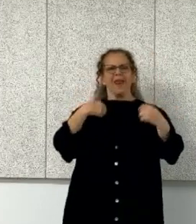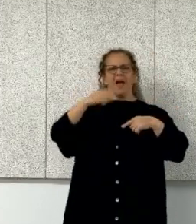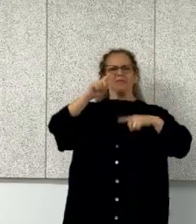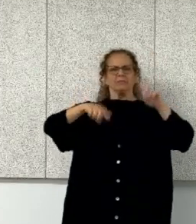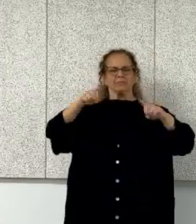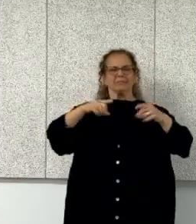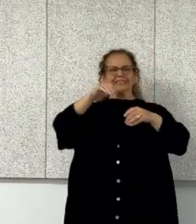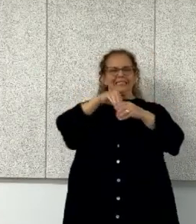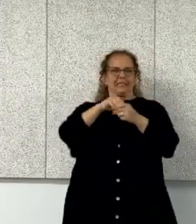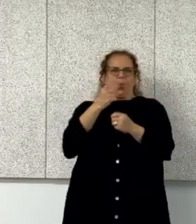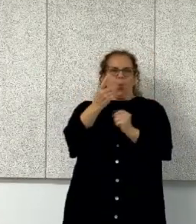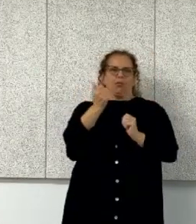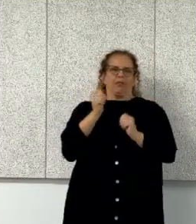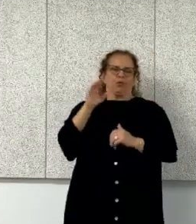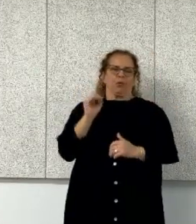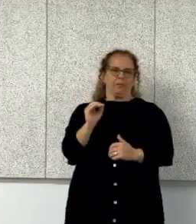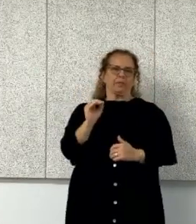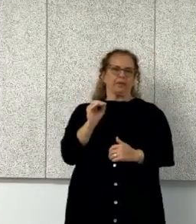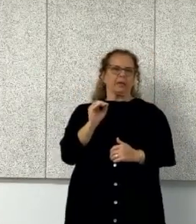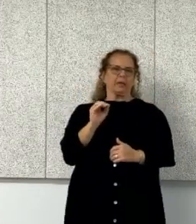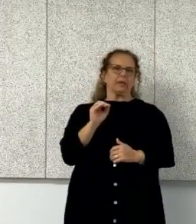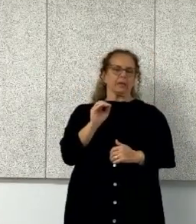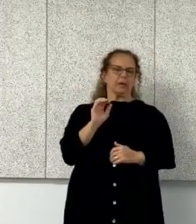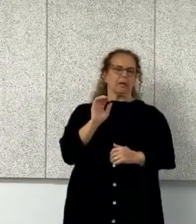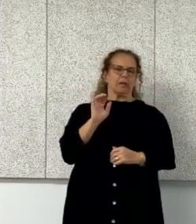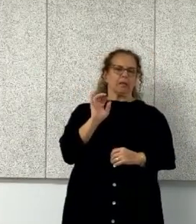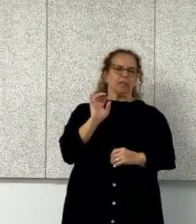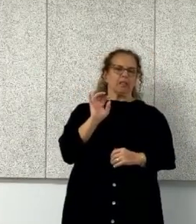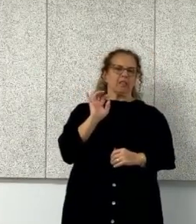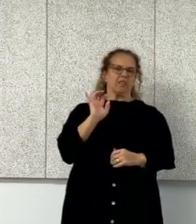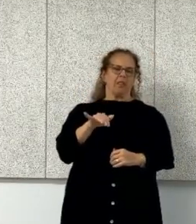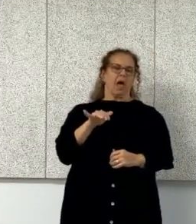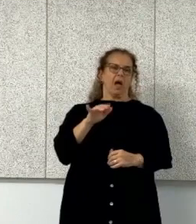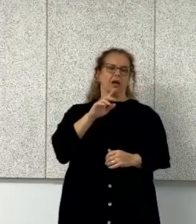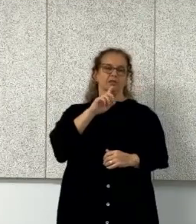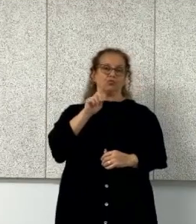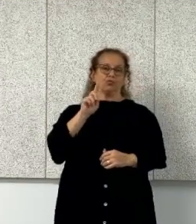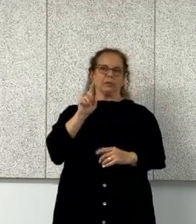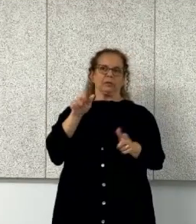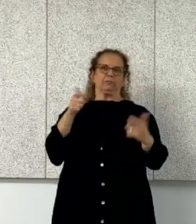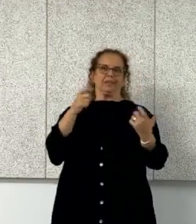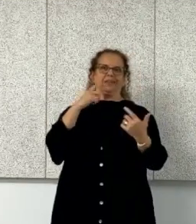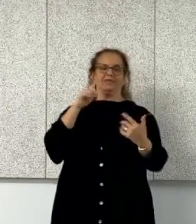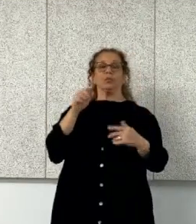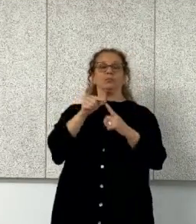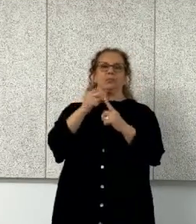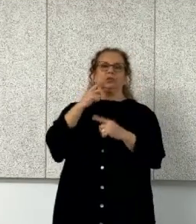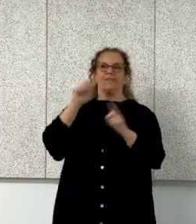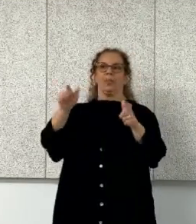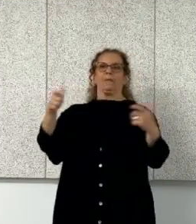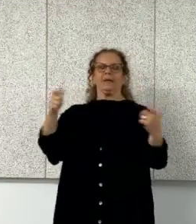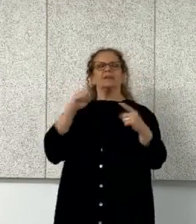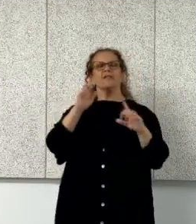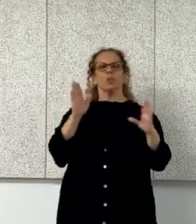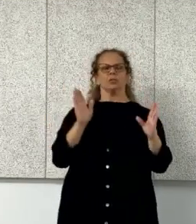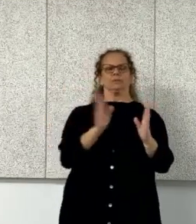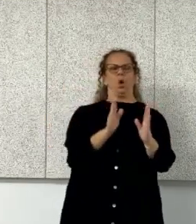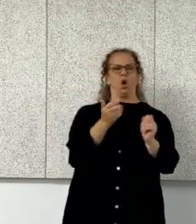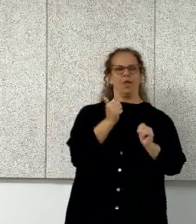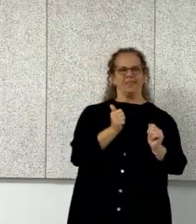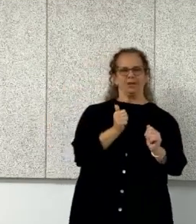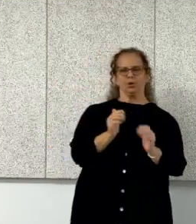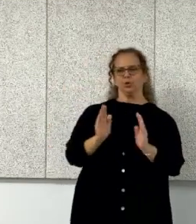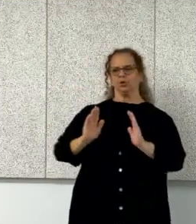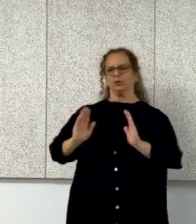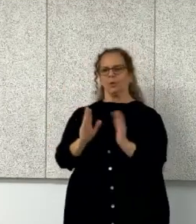institution. And that's not just for a huge, you know, giant bureaucratic arts institutions. That's for small theaters and